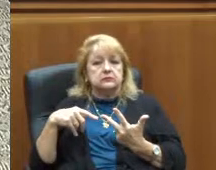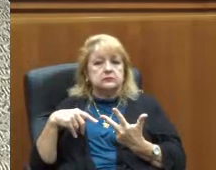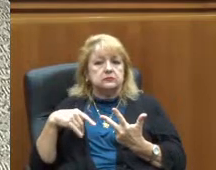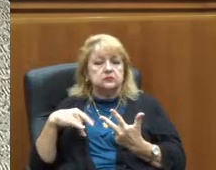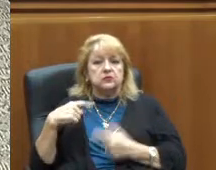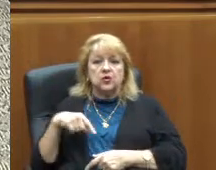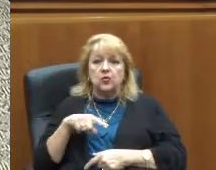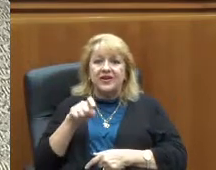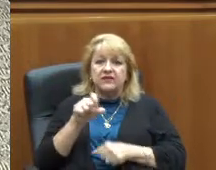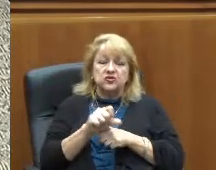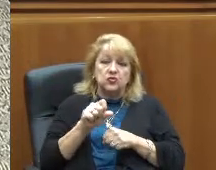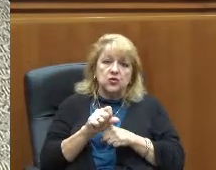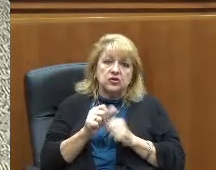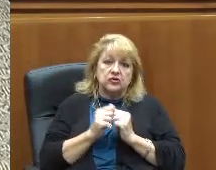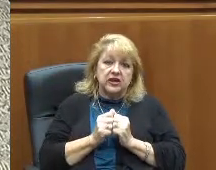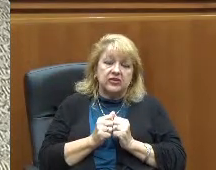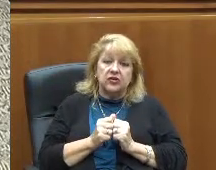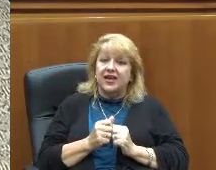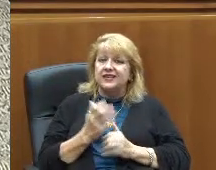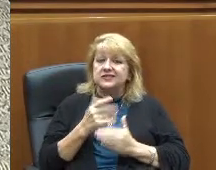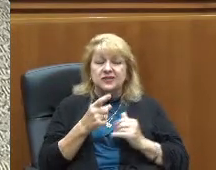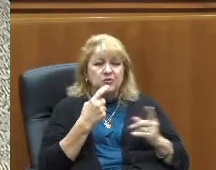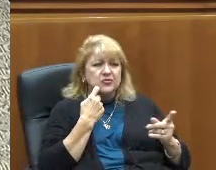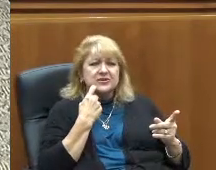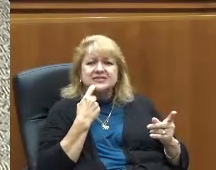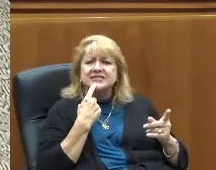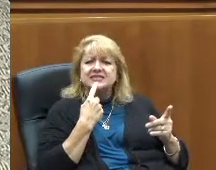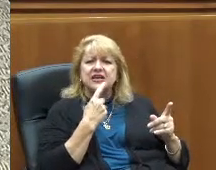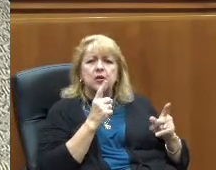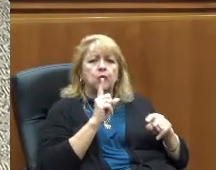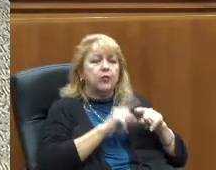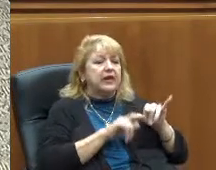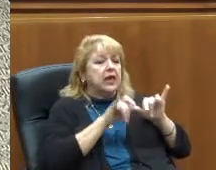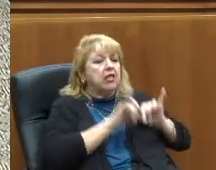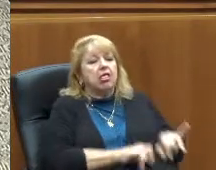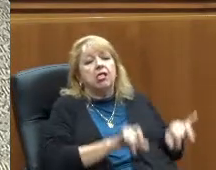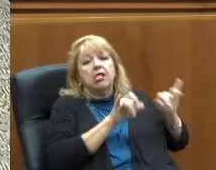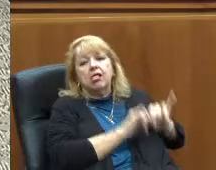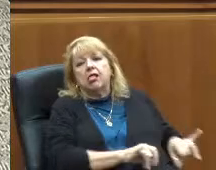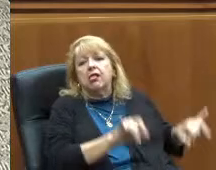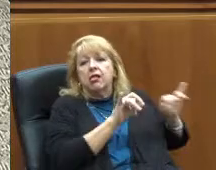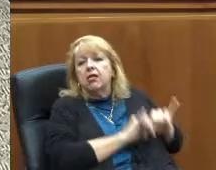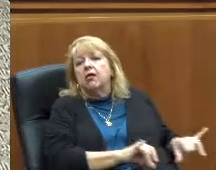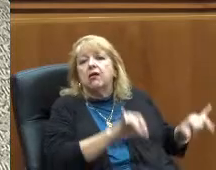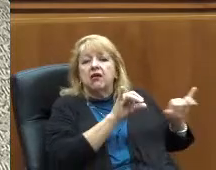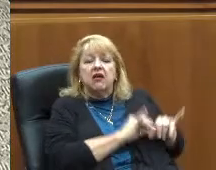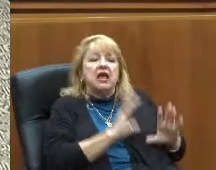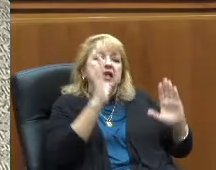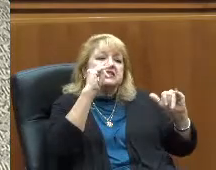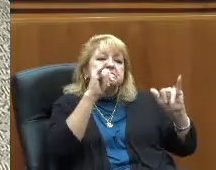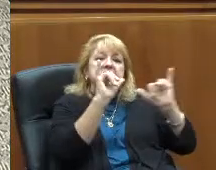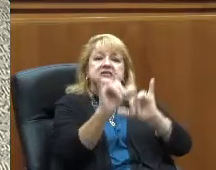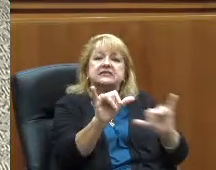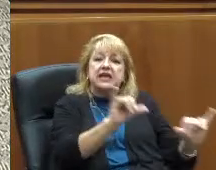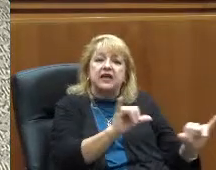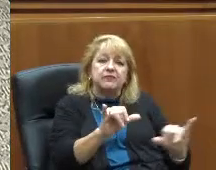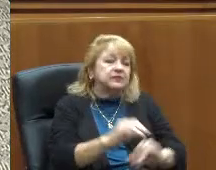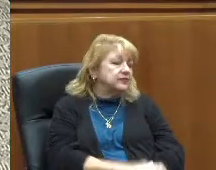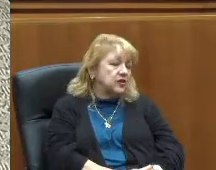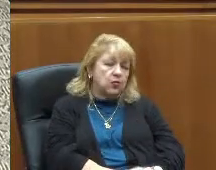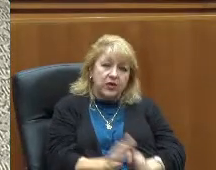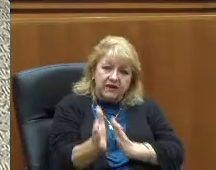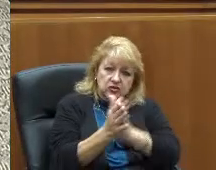someone said, we can't keep doing what we've always done. We have to aggressively recruit, develop, and retain